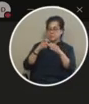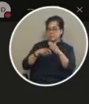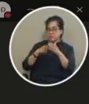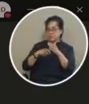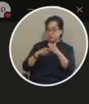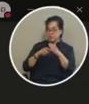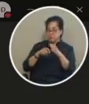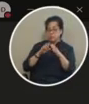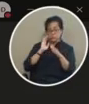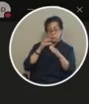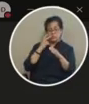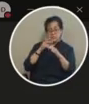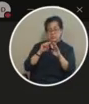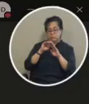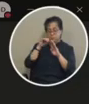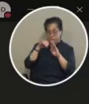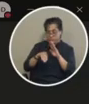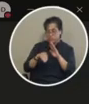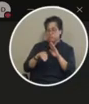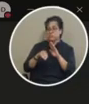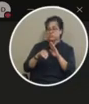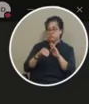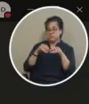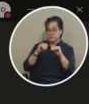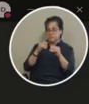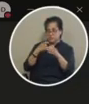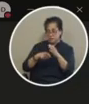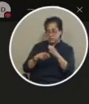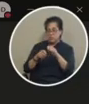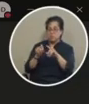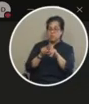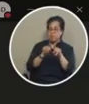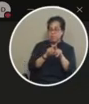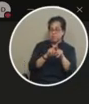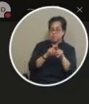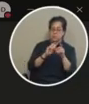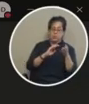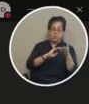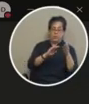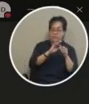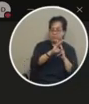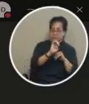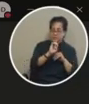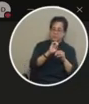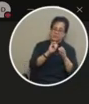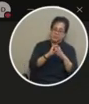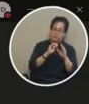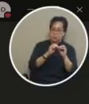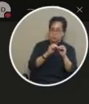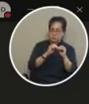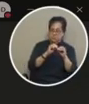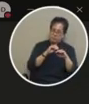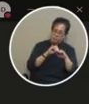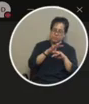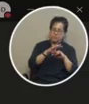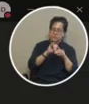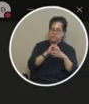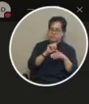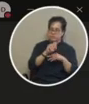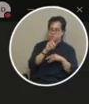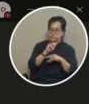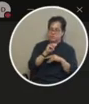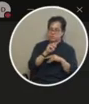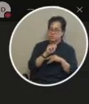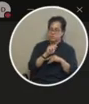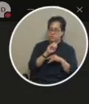We're going to see a sharp decline on sales tax revenue. And on top of that, with the waiving of the fees, that's just additional impact that Sun Metro is going to face. And so it's